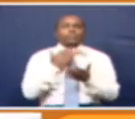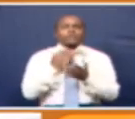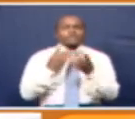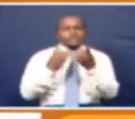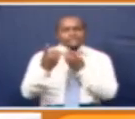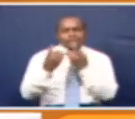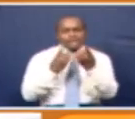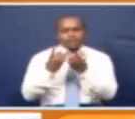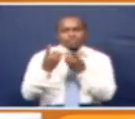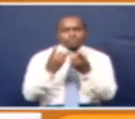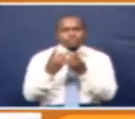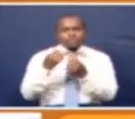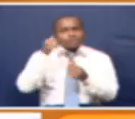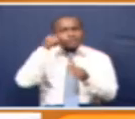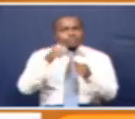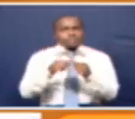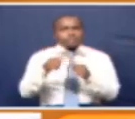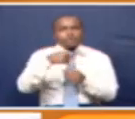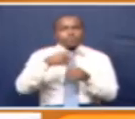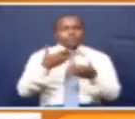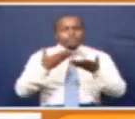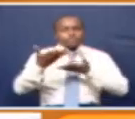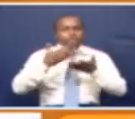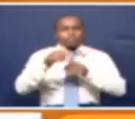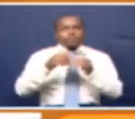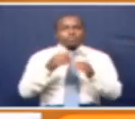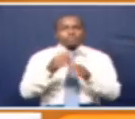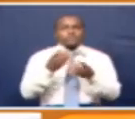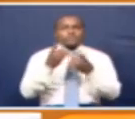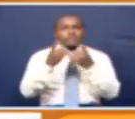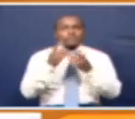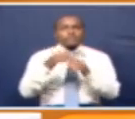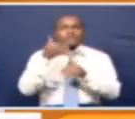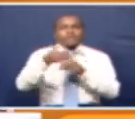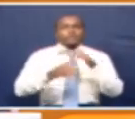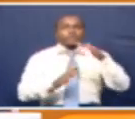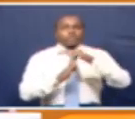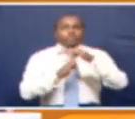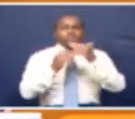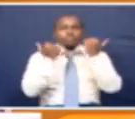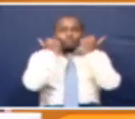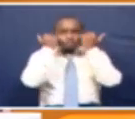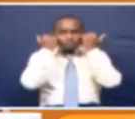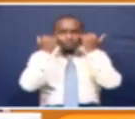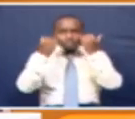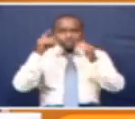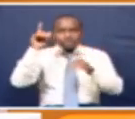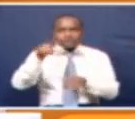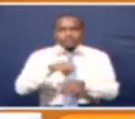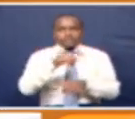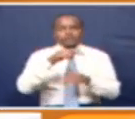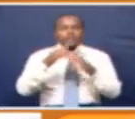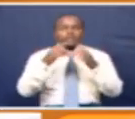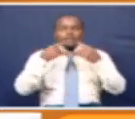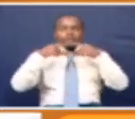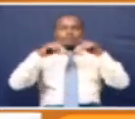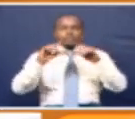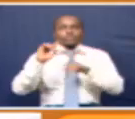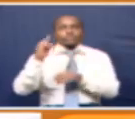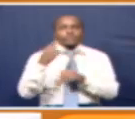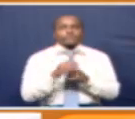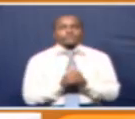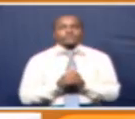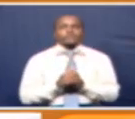initially. Remember Hussein, we spoke about dialogue immediately after the Supreme Court made their ruling on FAST. And